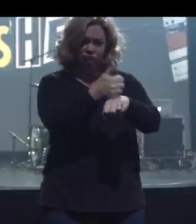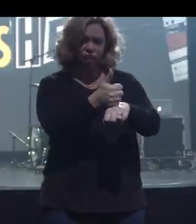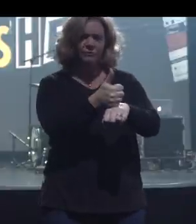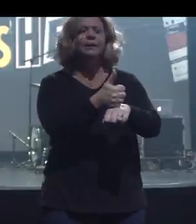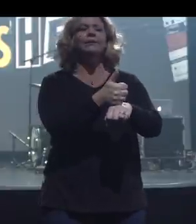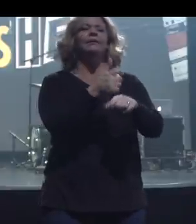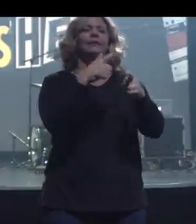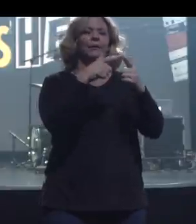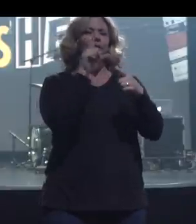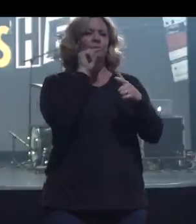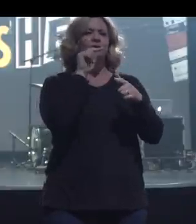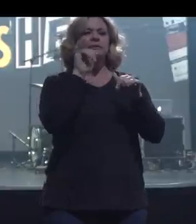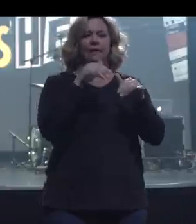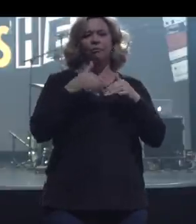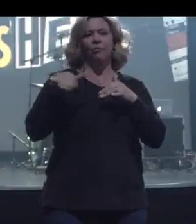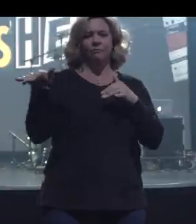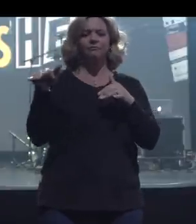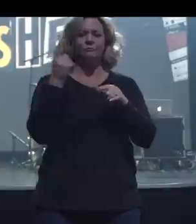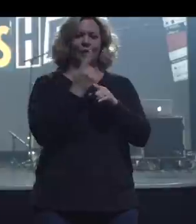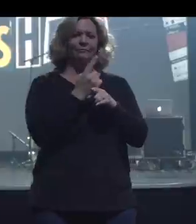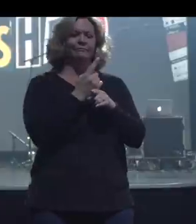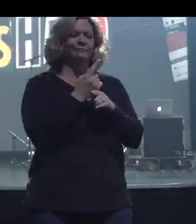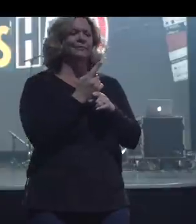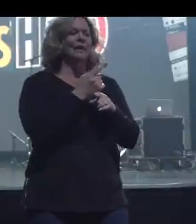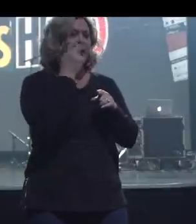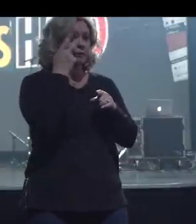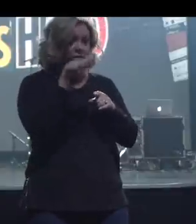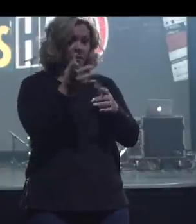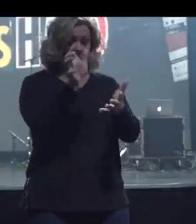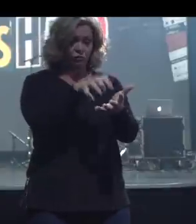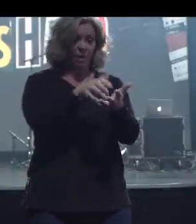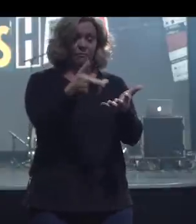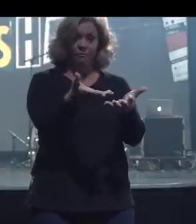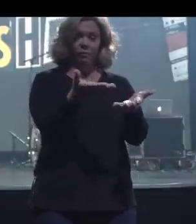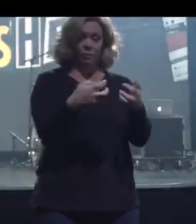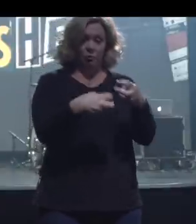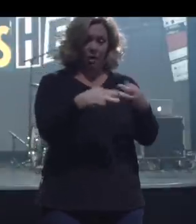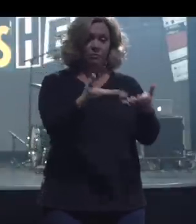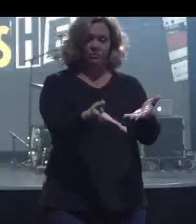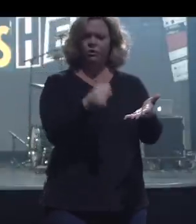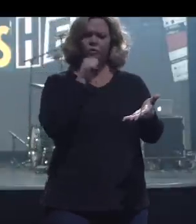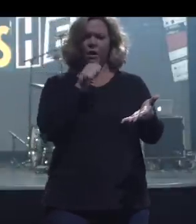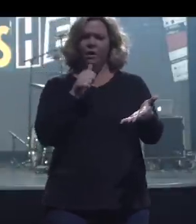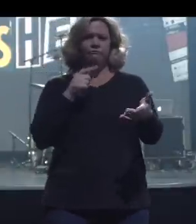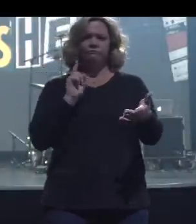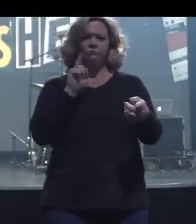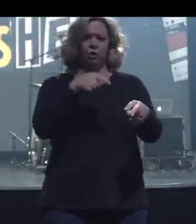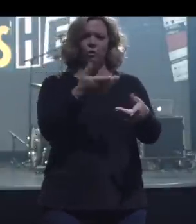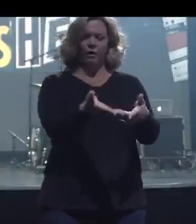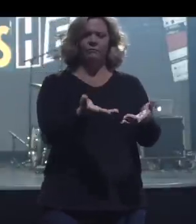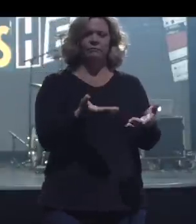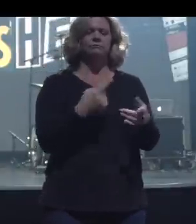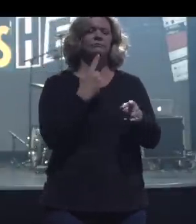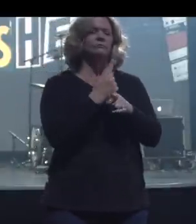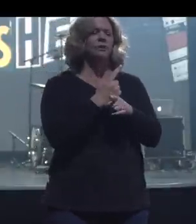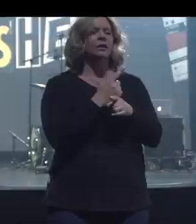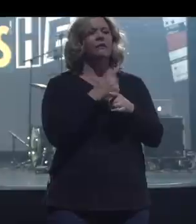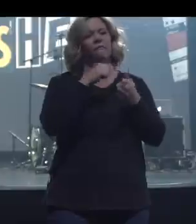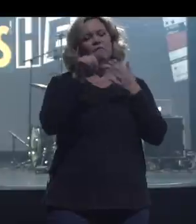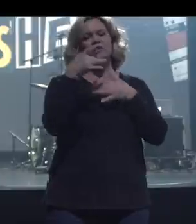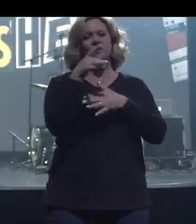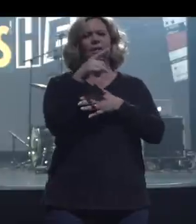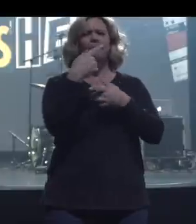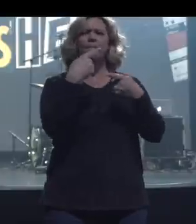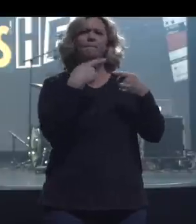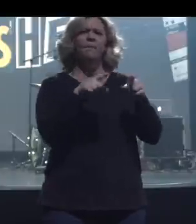to stay away, which we're like, duh. If you saw the trap, you'd never go into it. Verse 18, but these